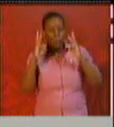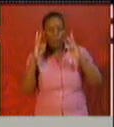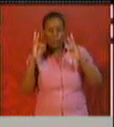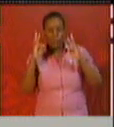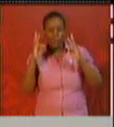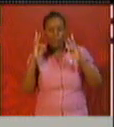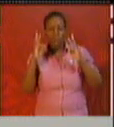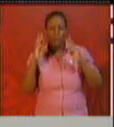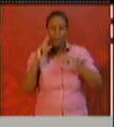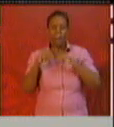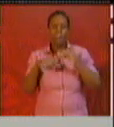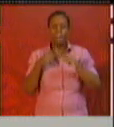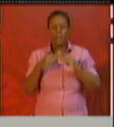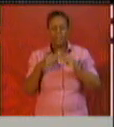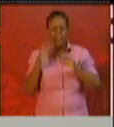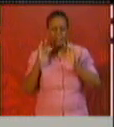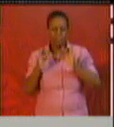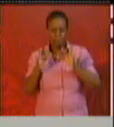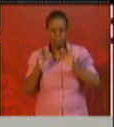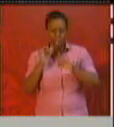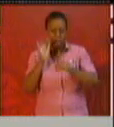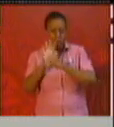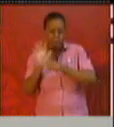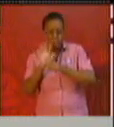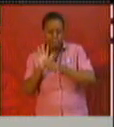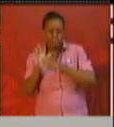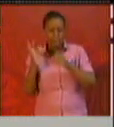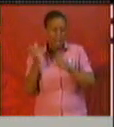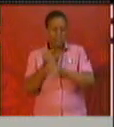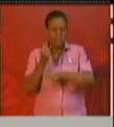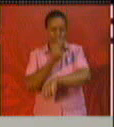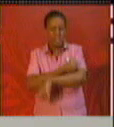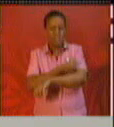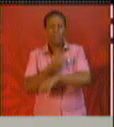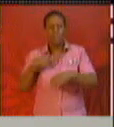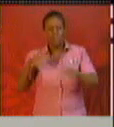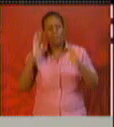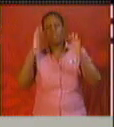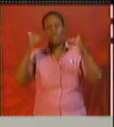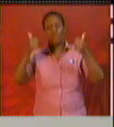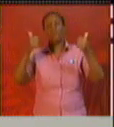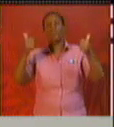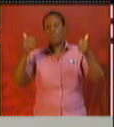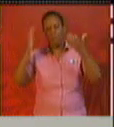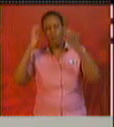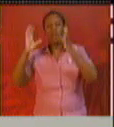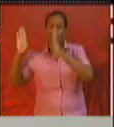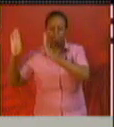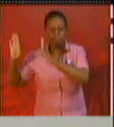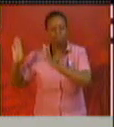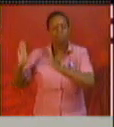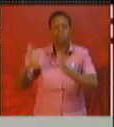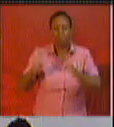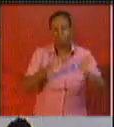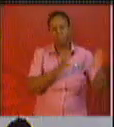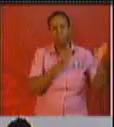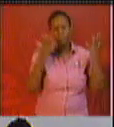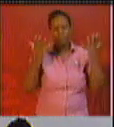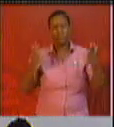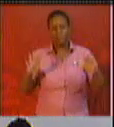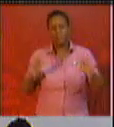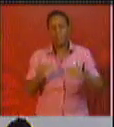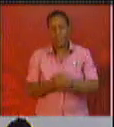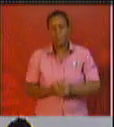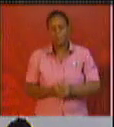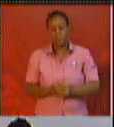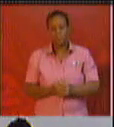been addressed by the strategy that we have outlined at this point in time. Thank you very much, Dr. Hinds. And it